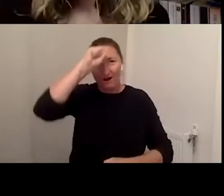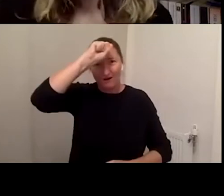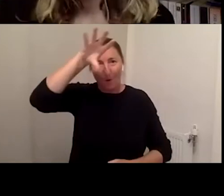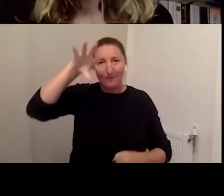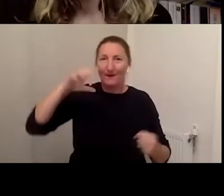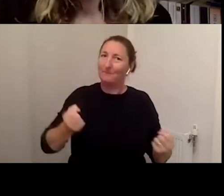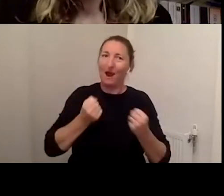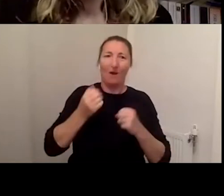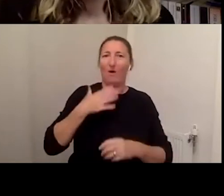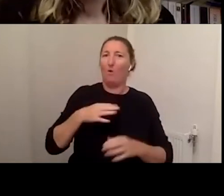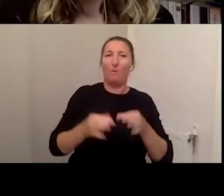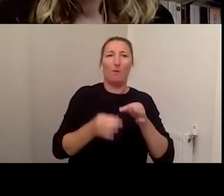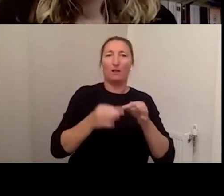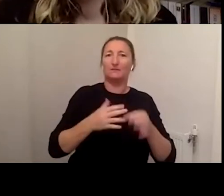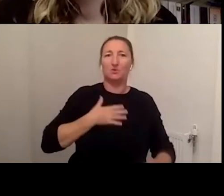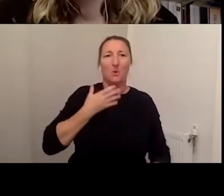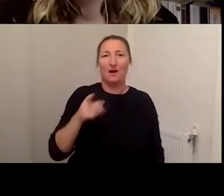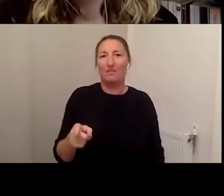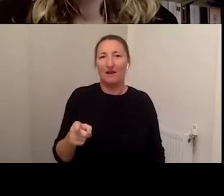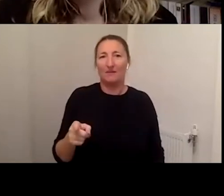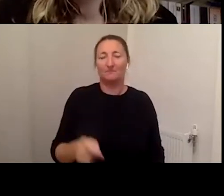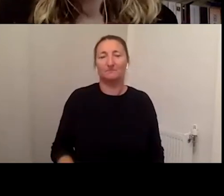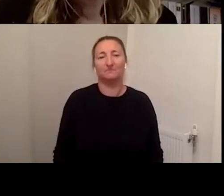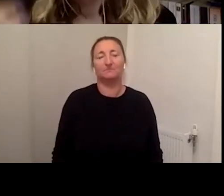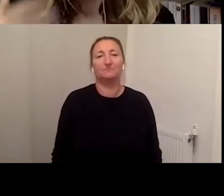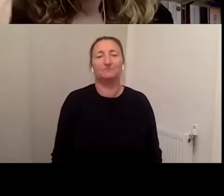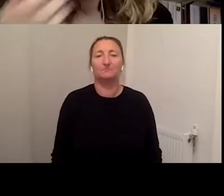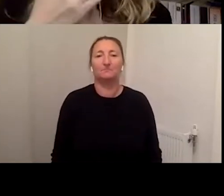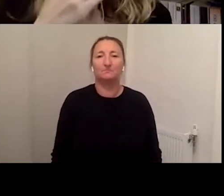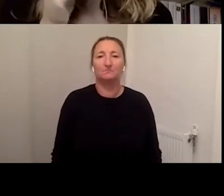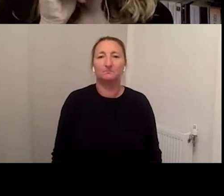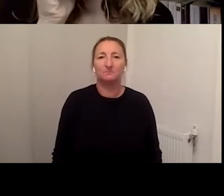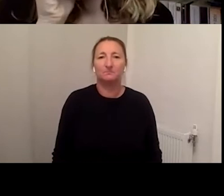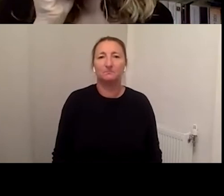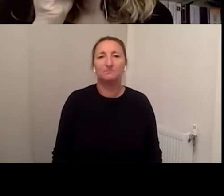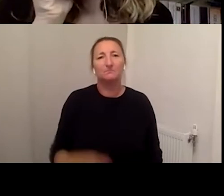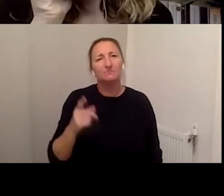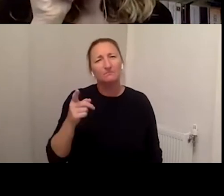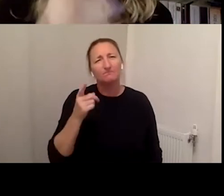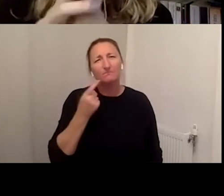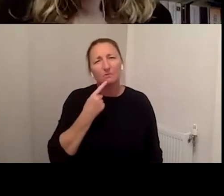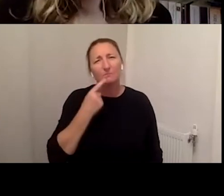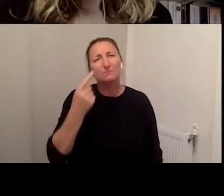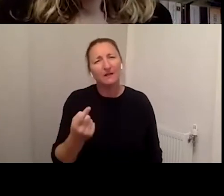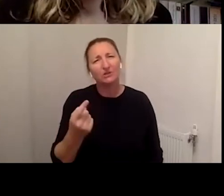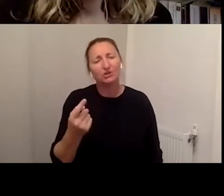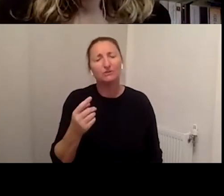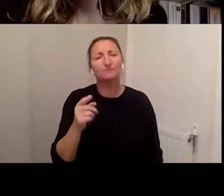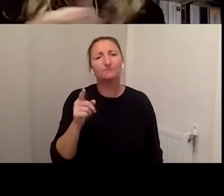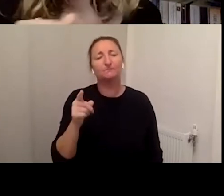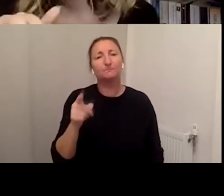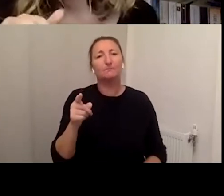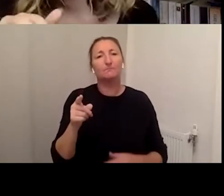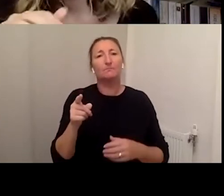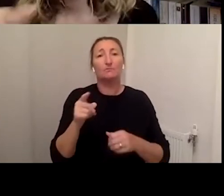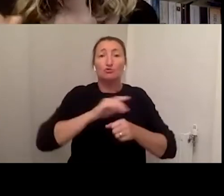of that. One of the other things I thought, I mean, one of the things I thought maybe you raised in that was worth touching on is how much it's a